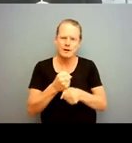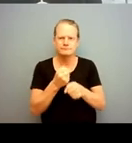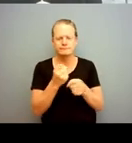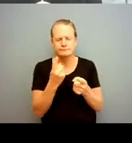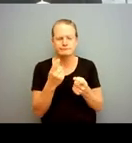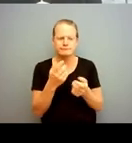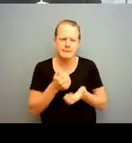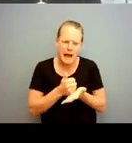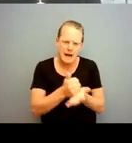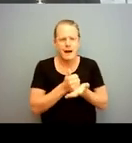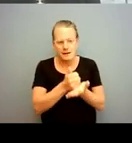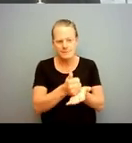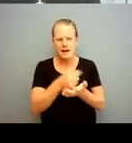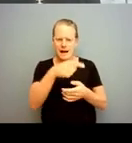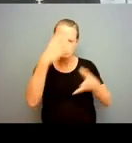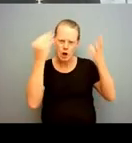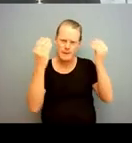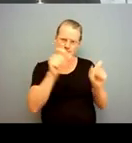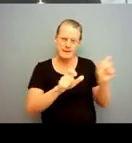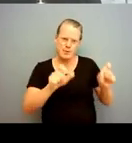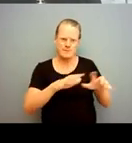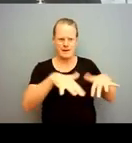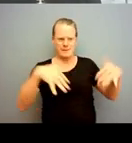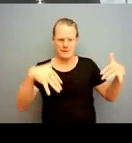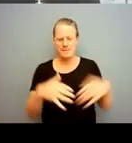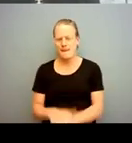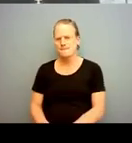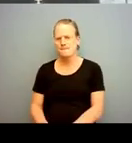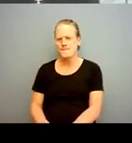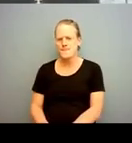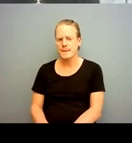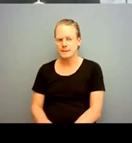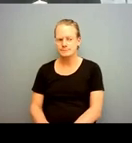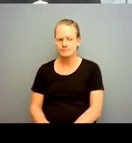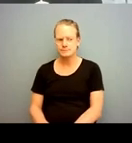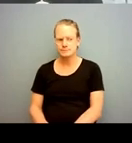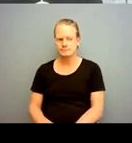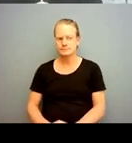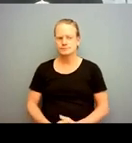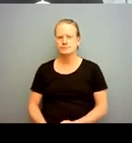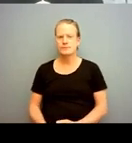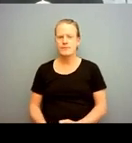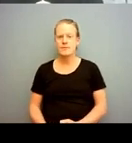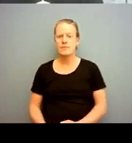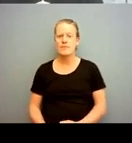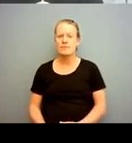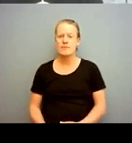the UNCRPD, the UN Convention on the Rights of Persons with Disabilities. Janne, are you with